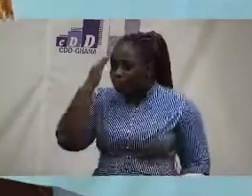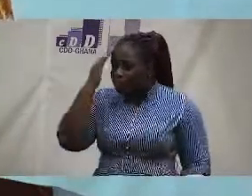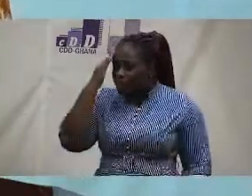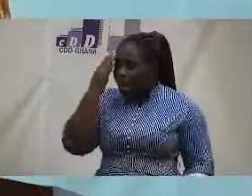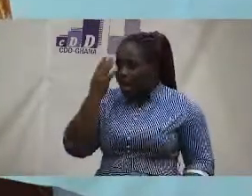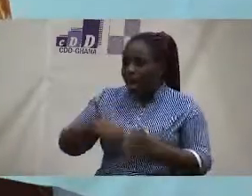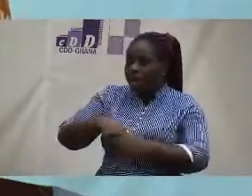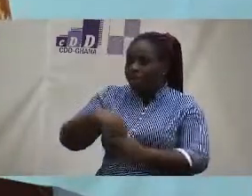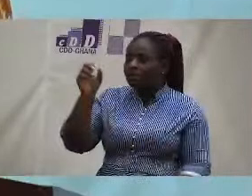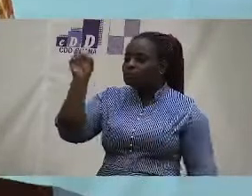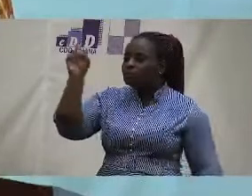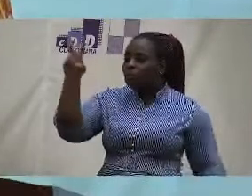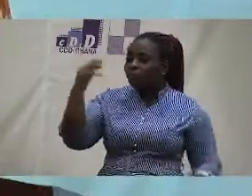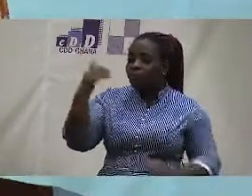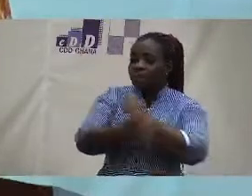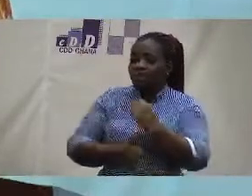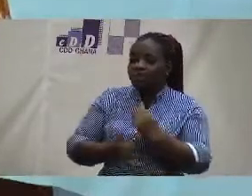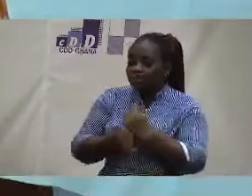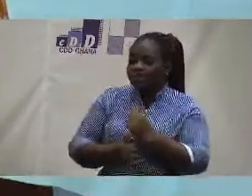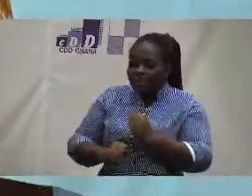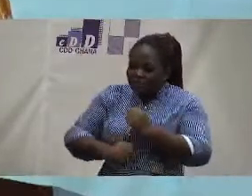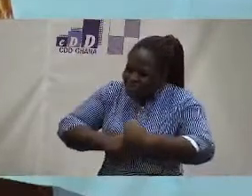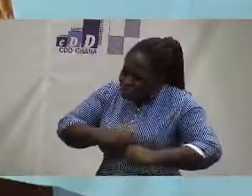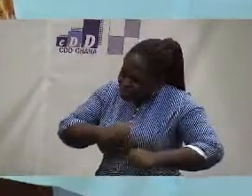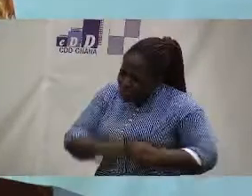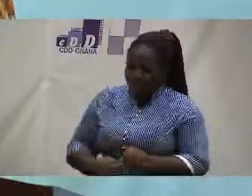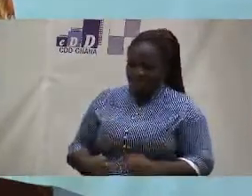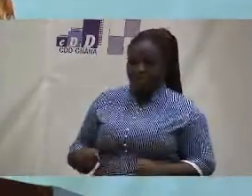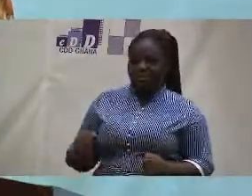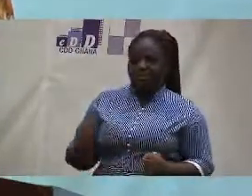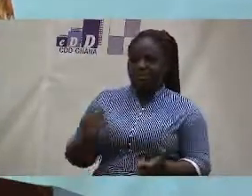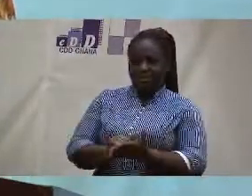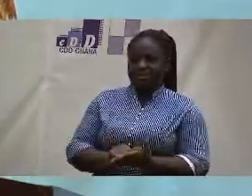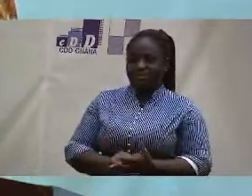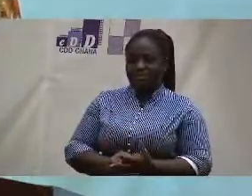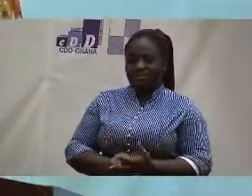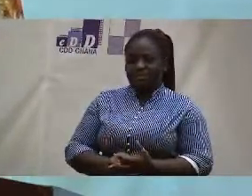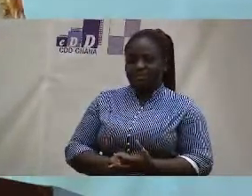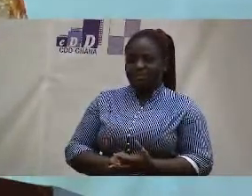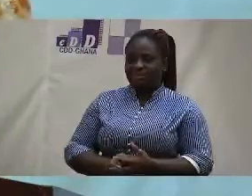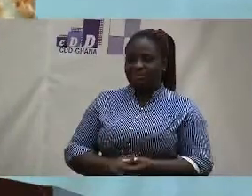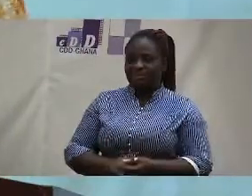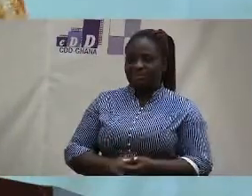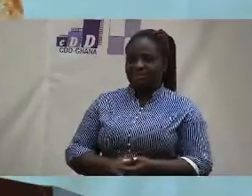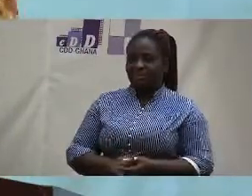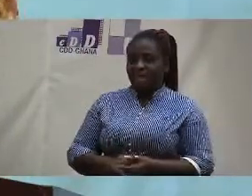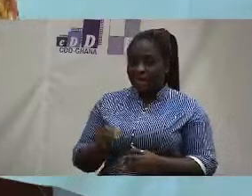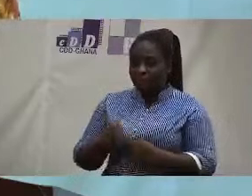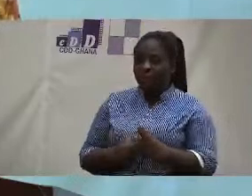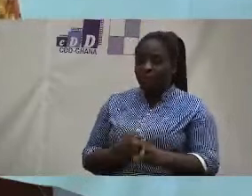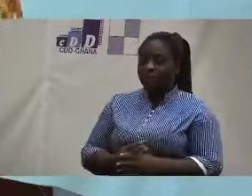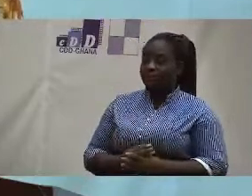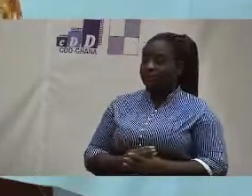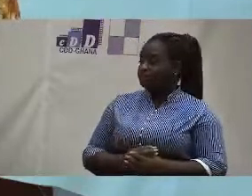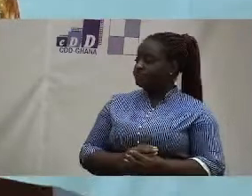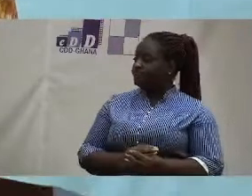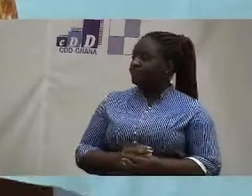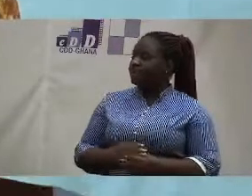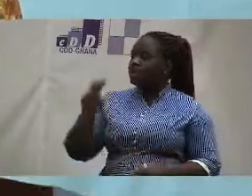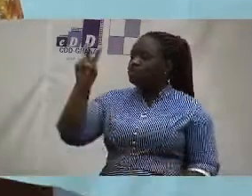of 12 countries that suffered the most democratic decline in the world